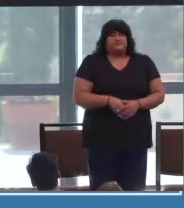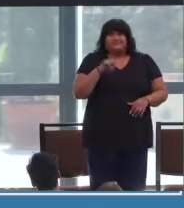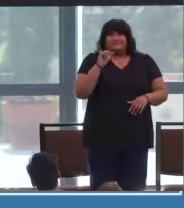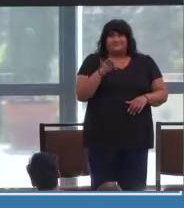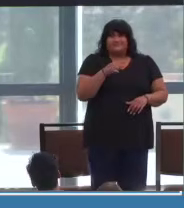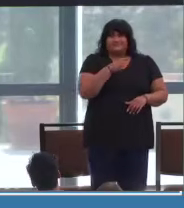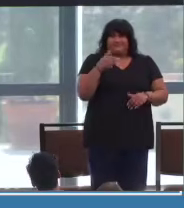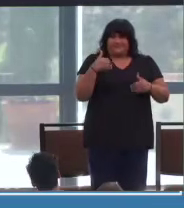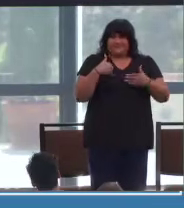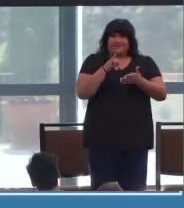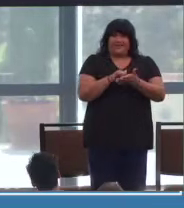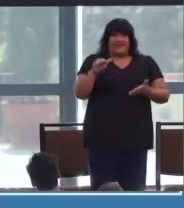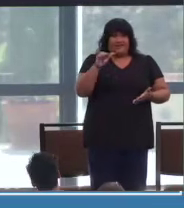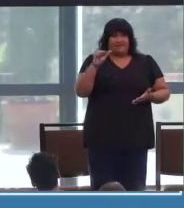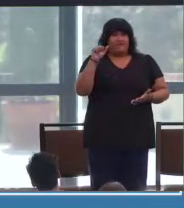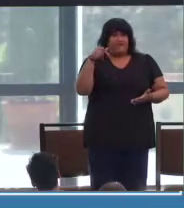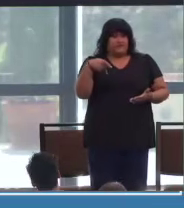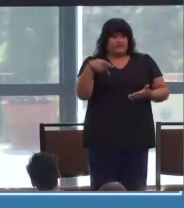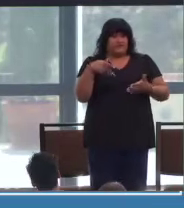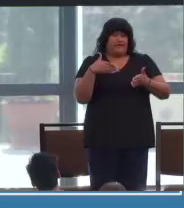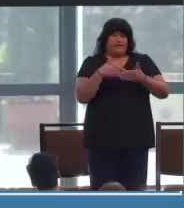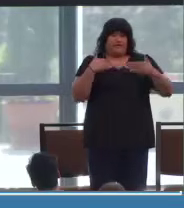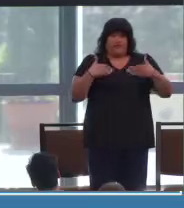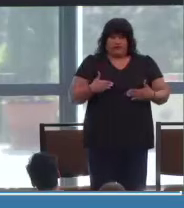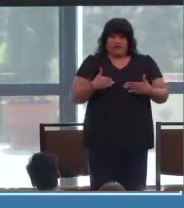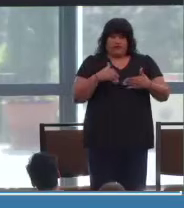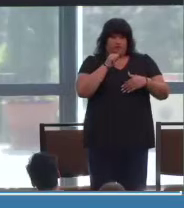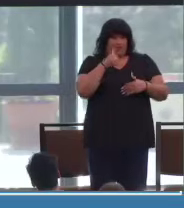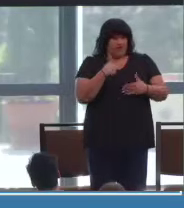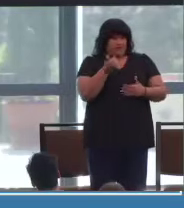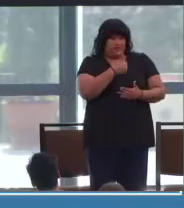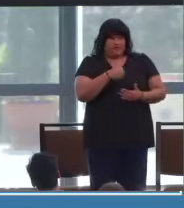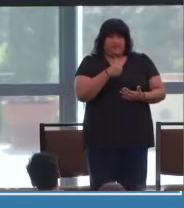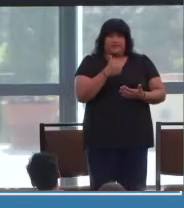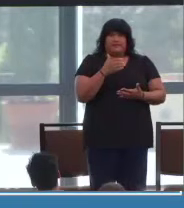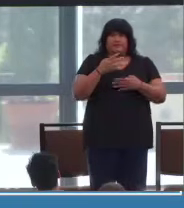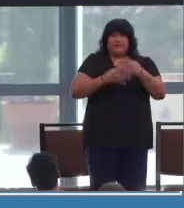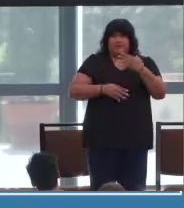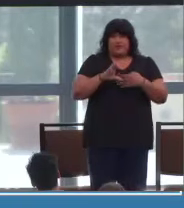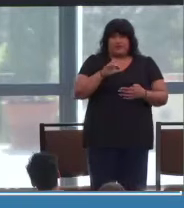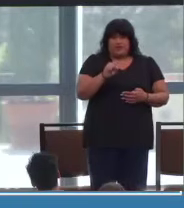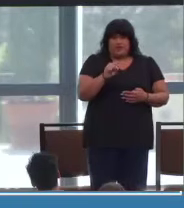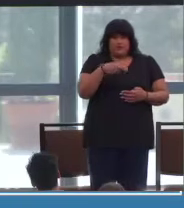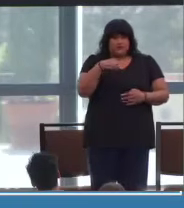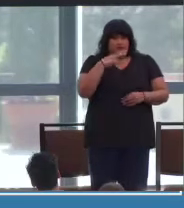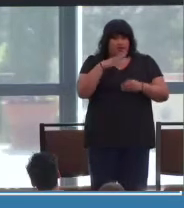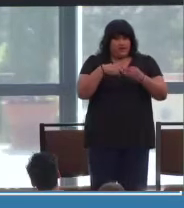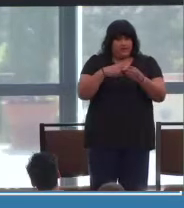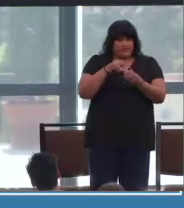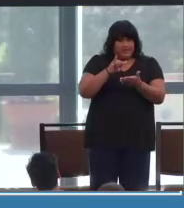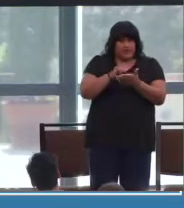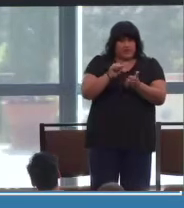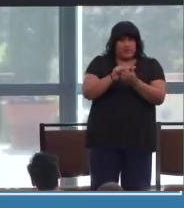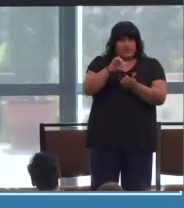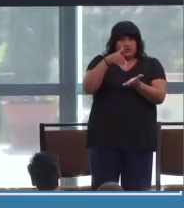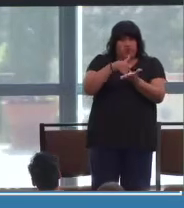have antiphospholipid antibodies but don't ever have a blood clot in your past. So when you're talking about contraception with your rheumatologist, that's